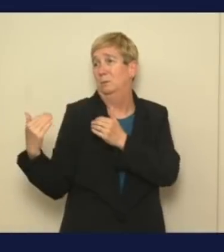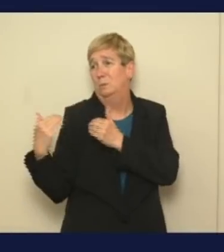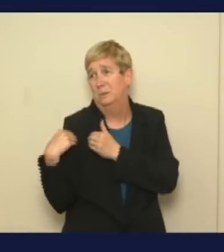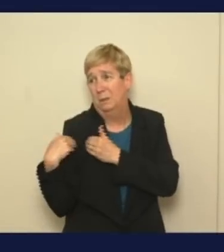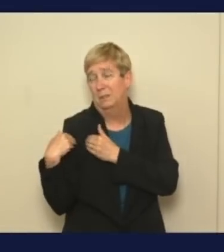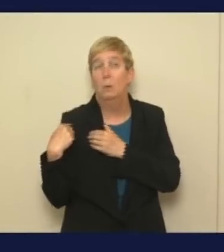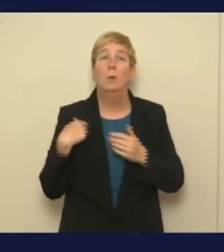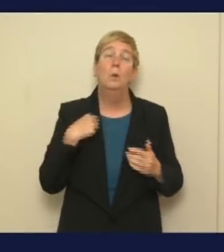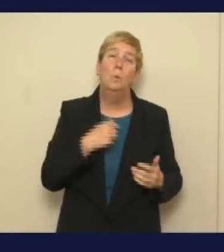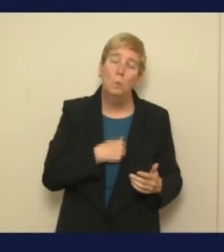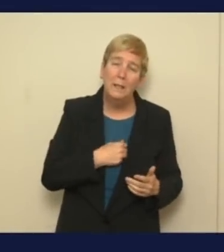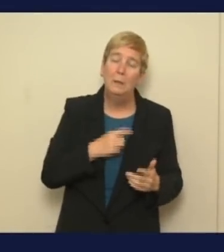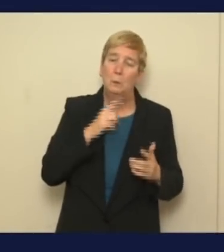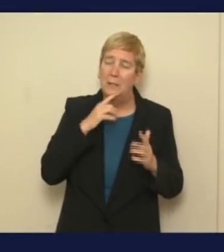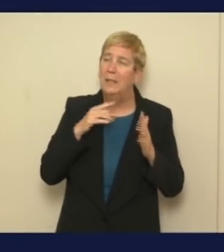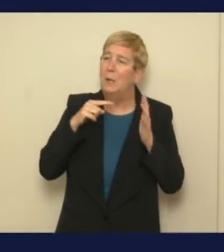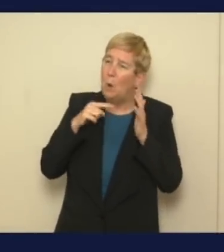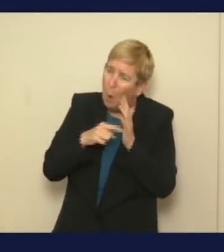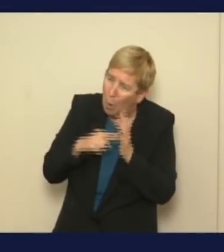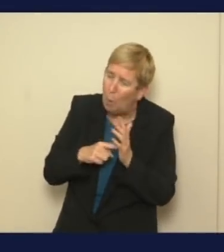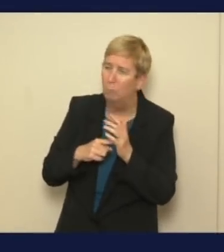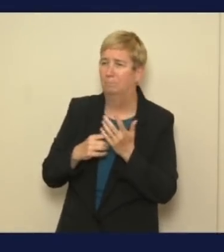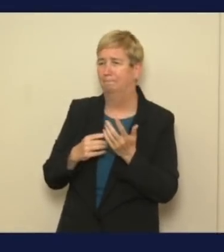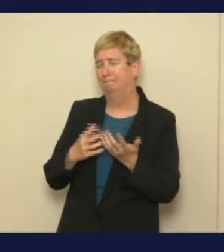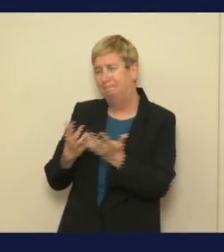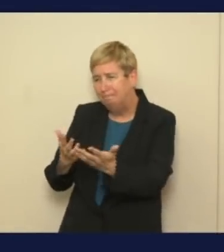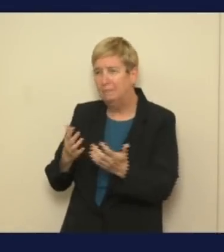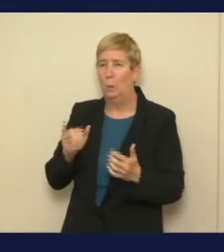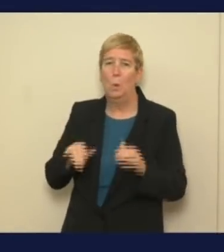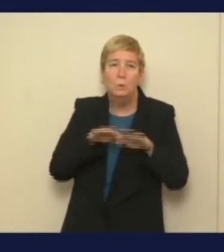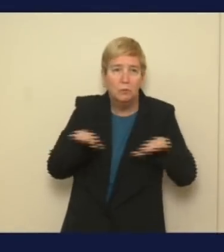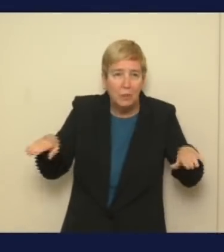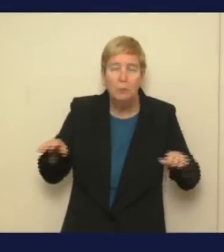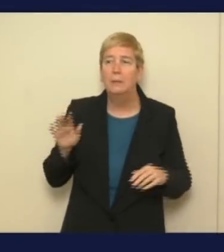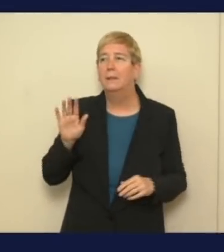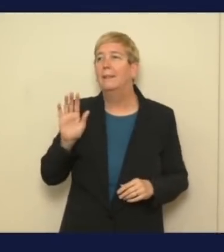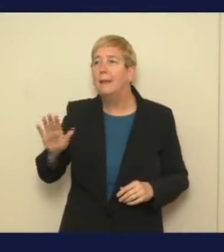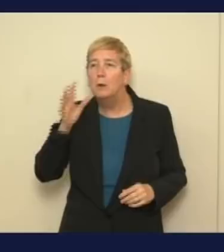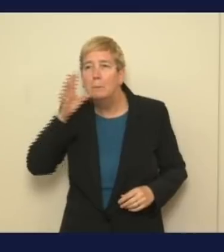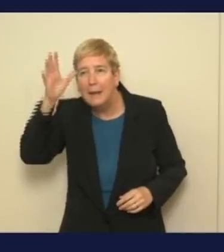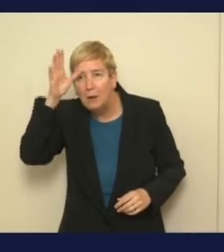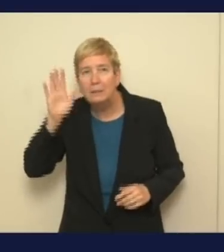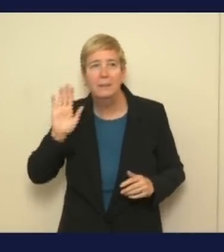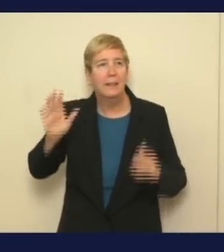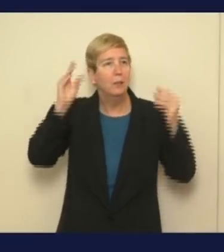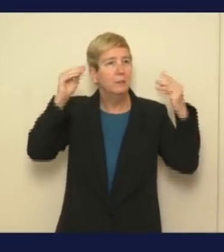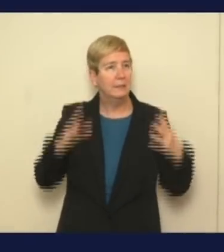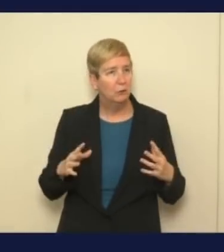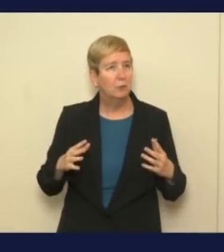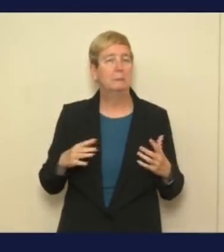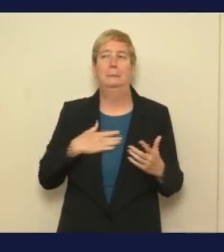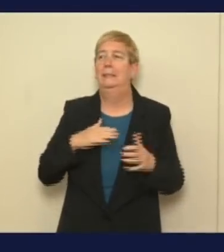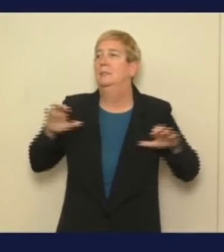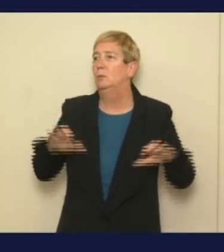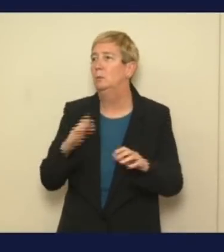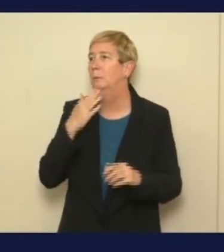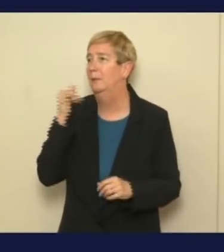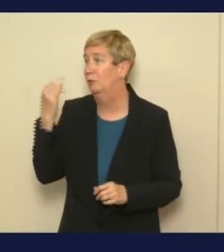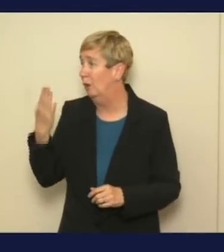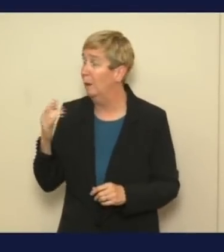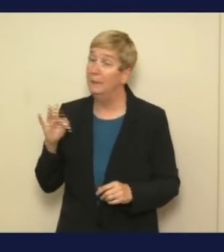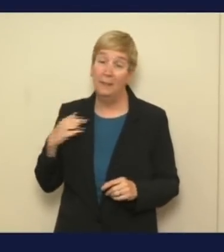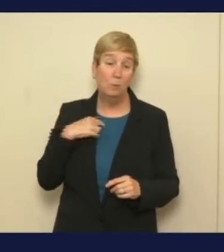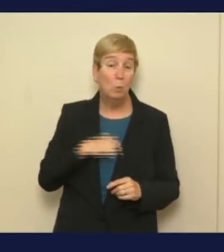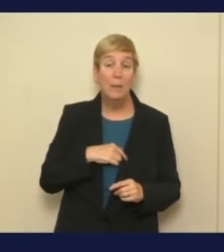every single student and their parents and their educator. And if we don't do a better job, we're